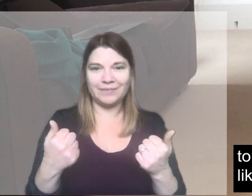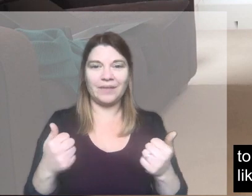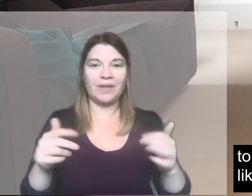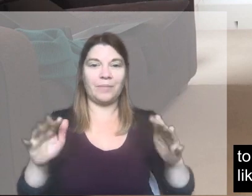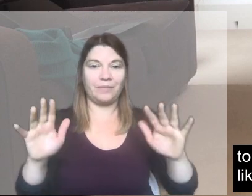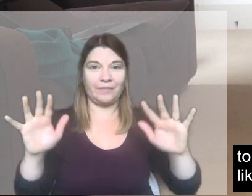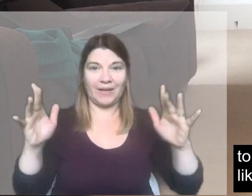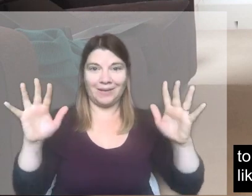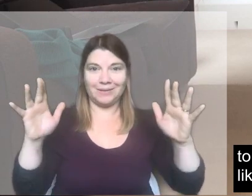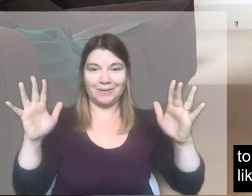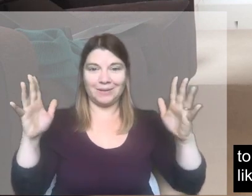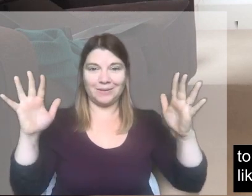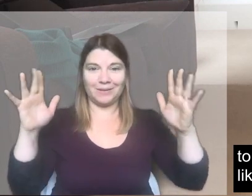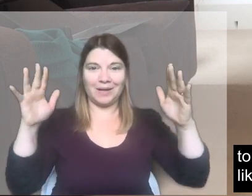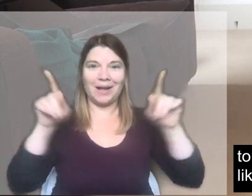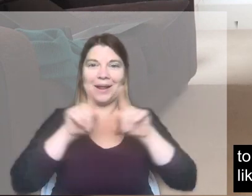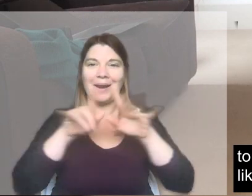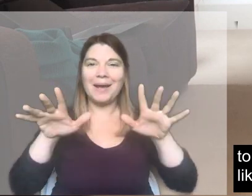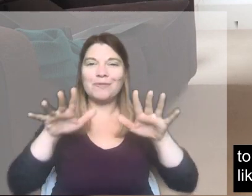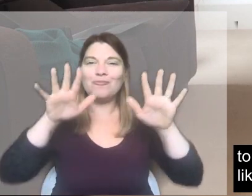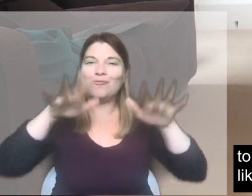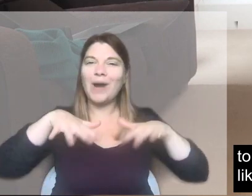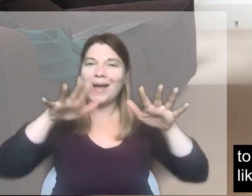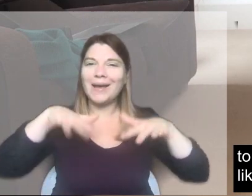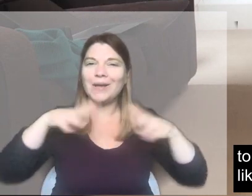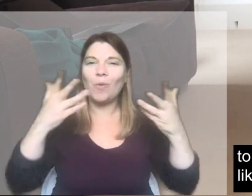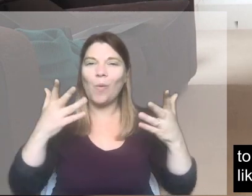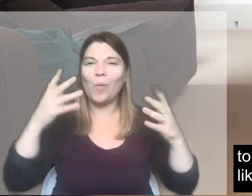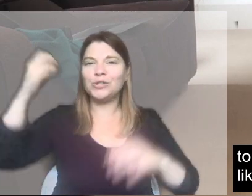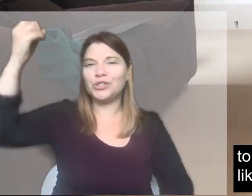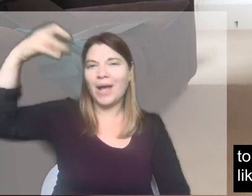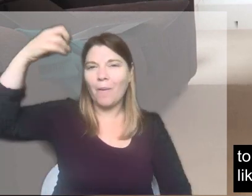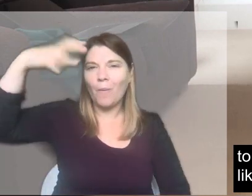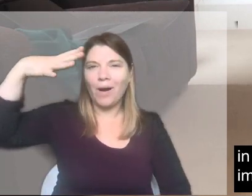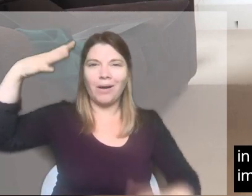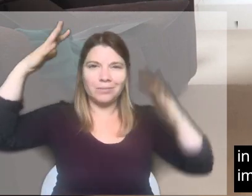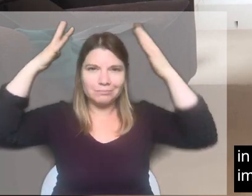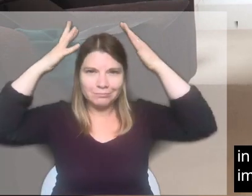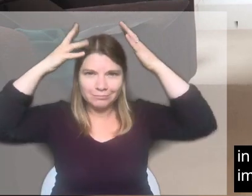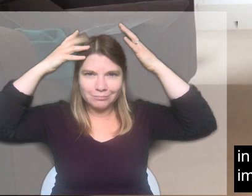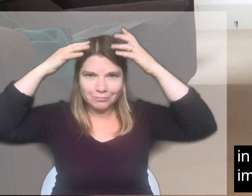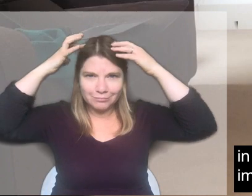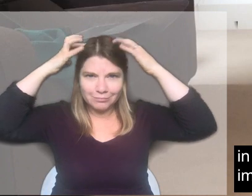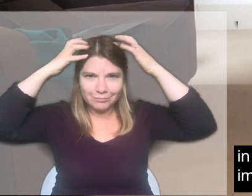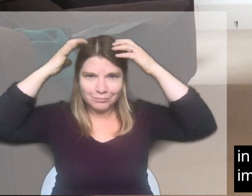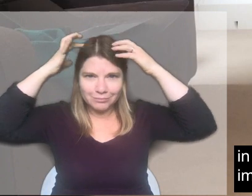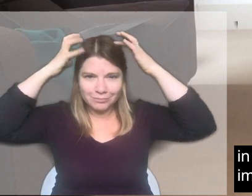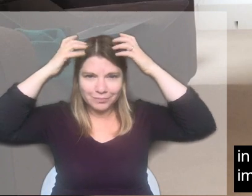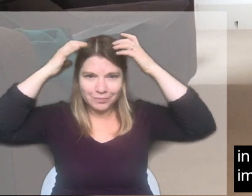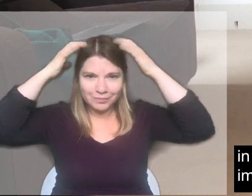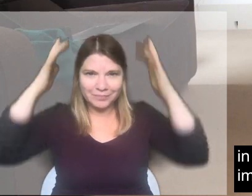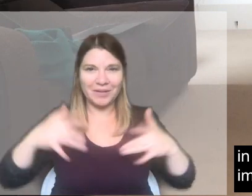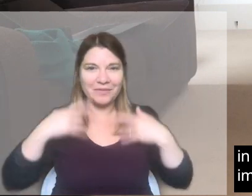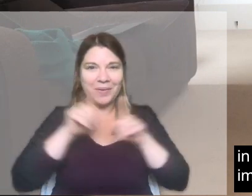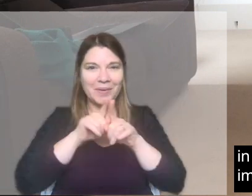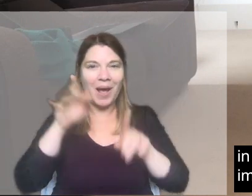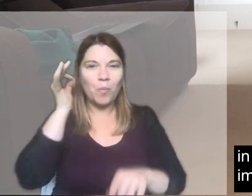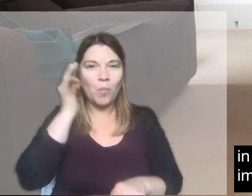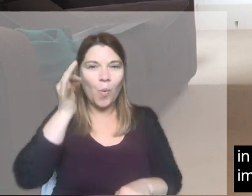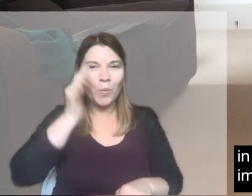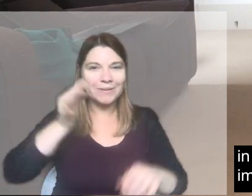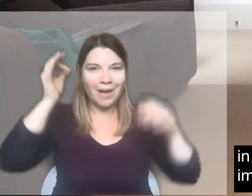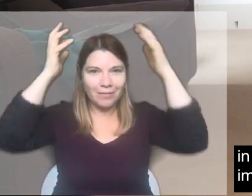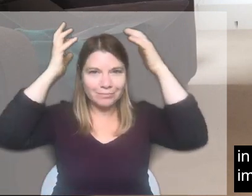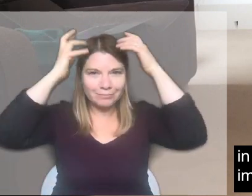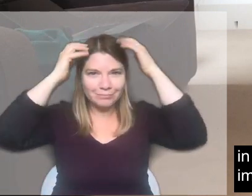you're going to take those wiggly fingers and almost like raindrops, or like you're standing in the shower, you're going to drop those